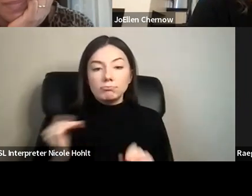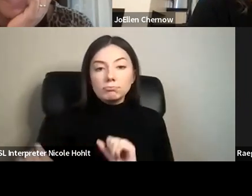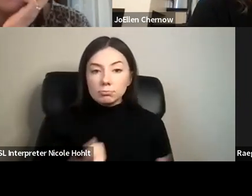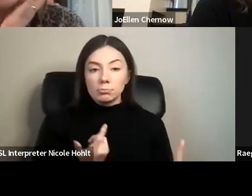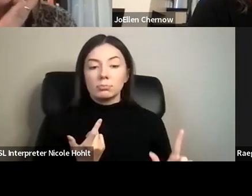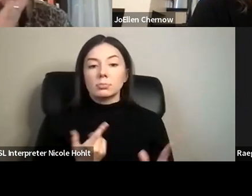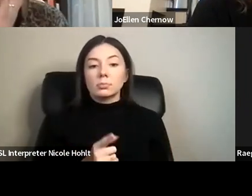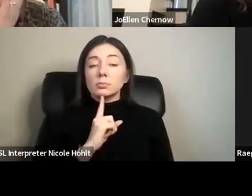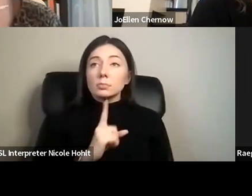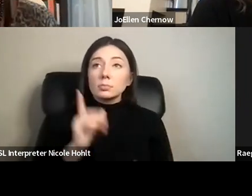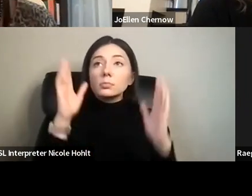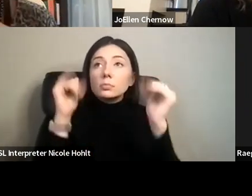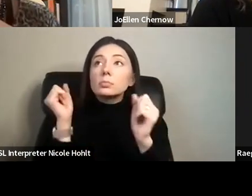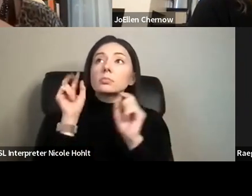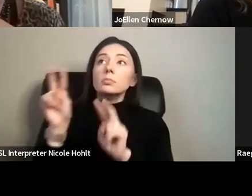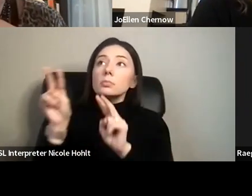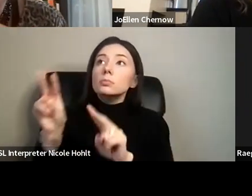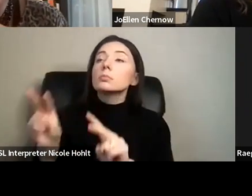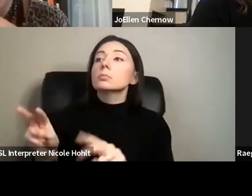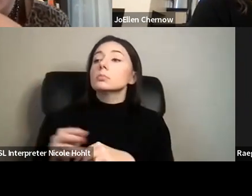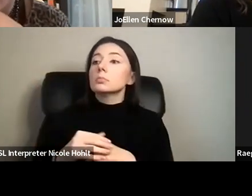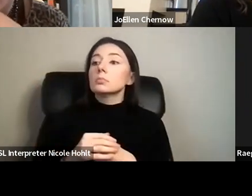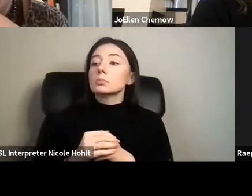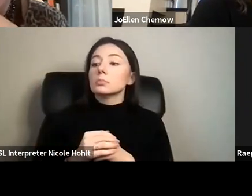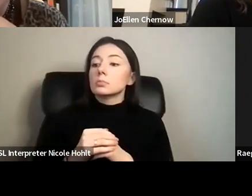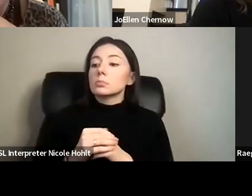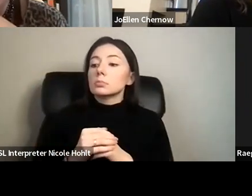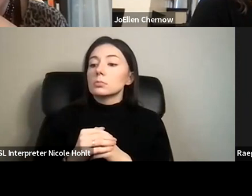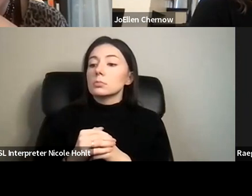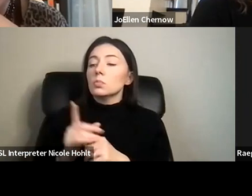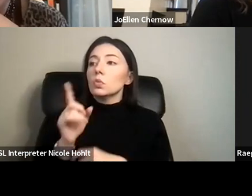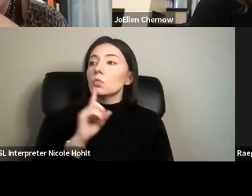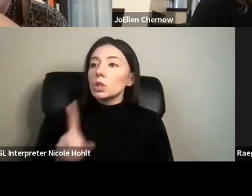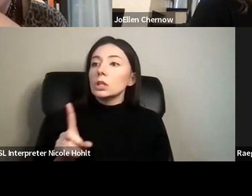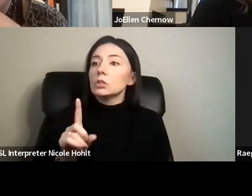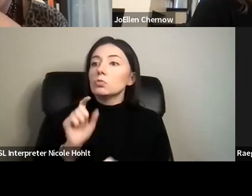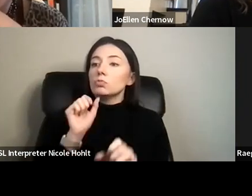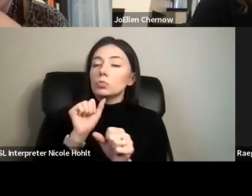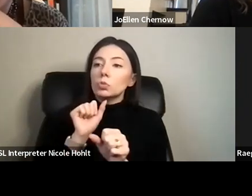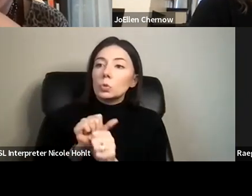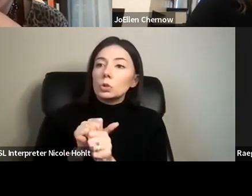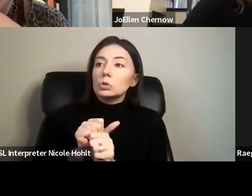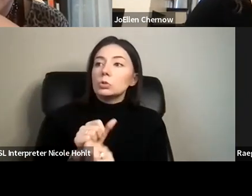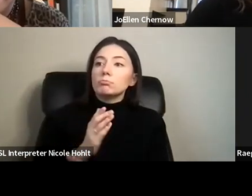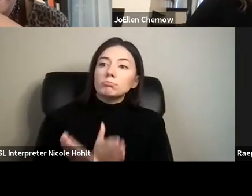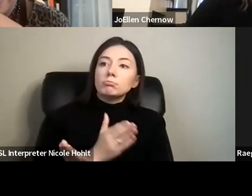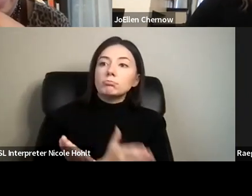know, all of these, for our work to build a future that really advocates for